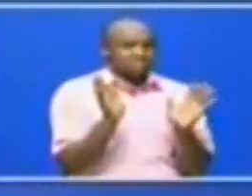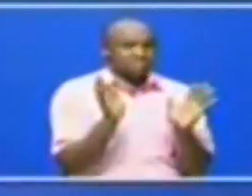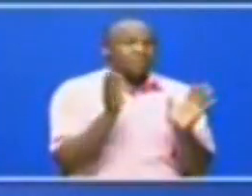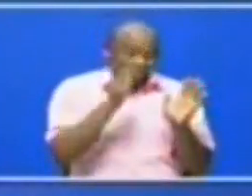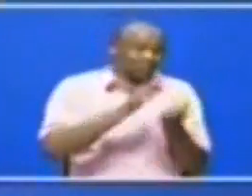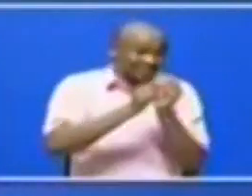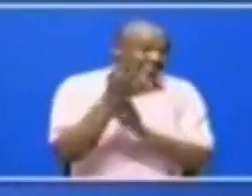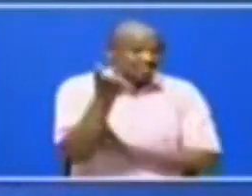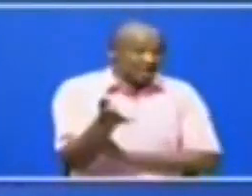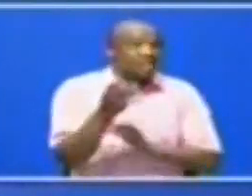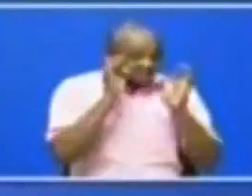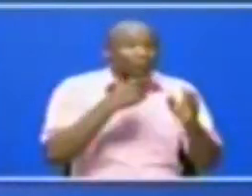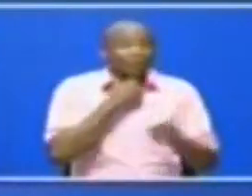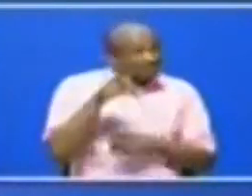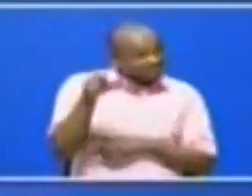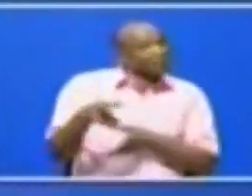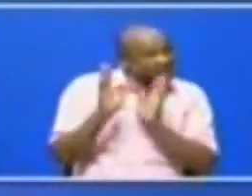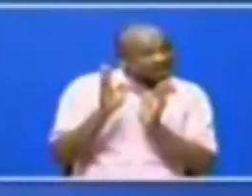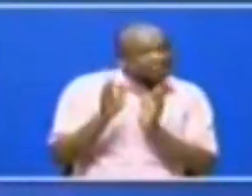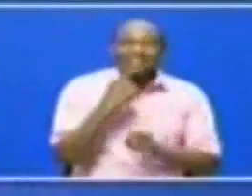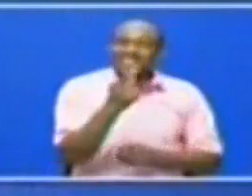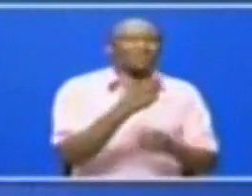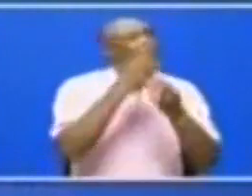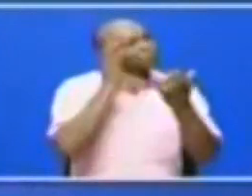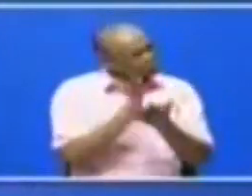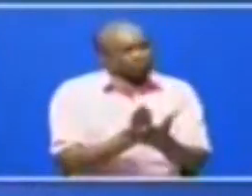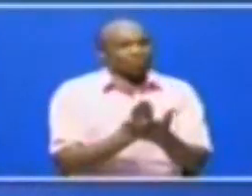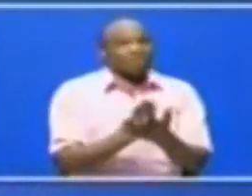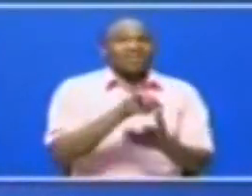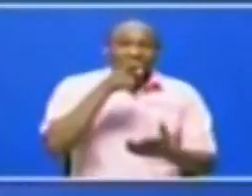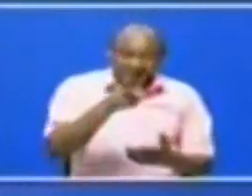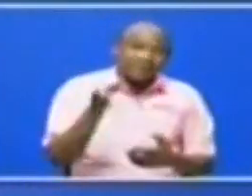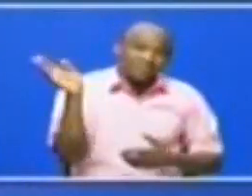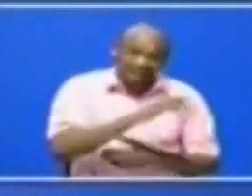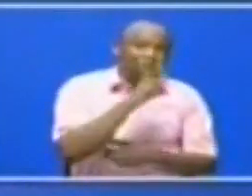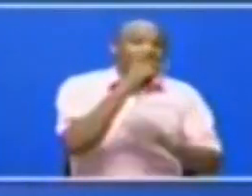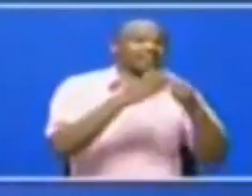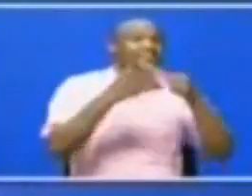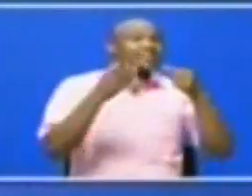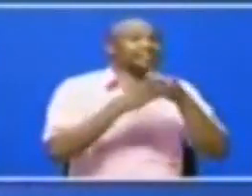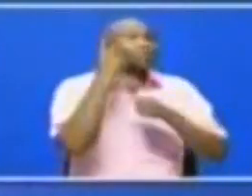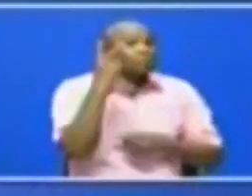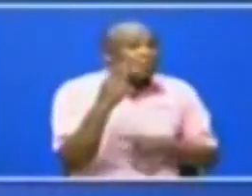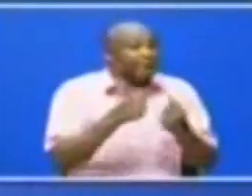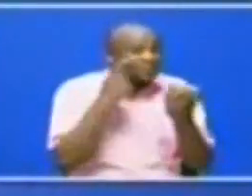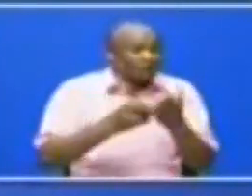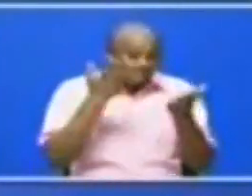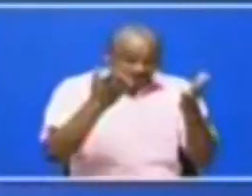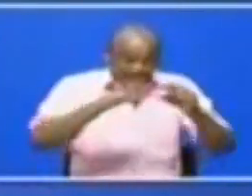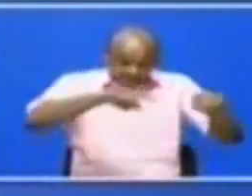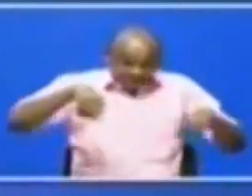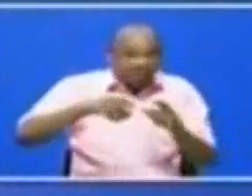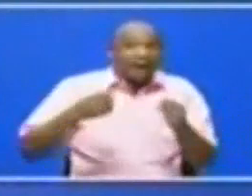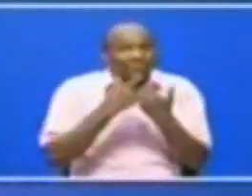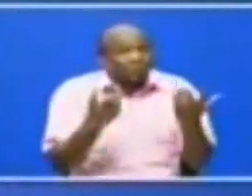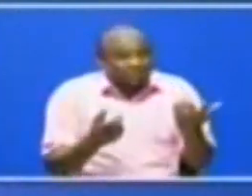to be changed. And if you go that route, Harvey, I will tell you for free that it will go back to 1992, where ballot papers used to come out,